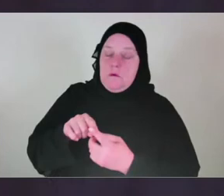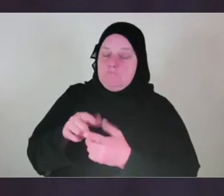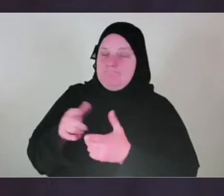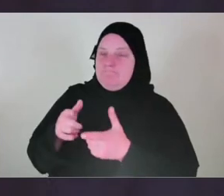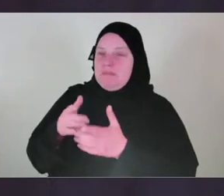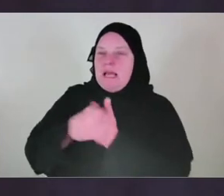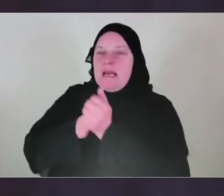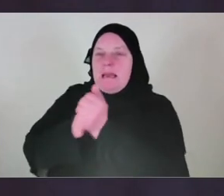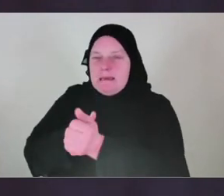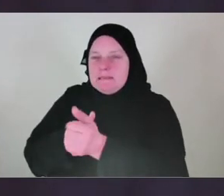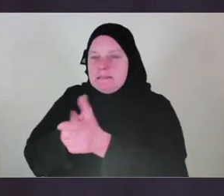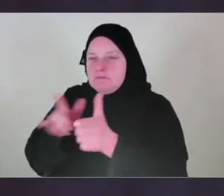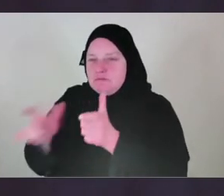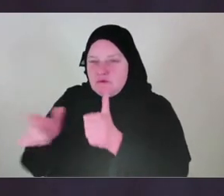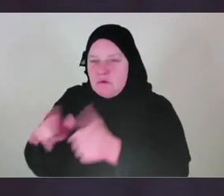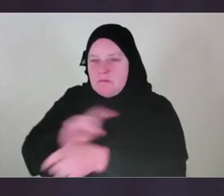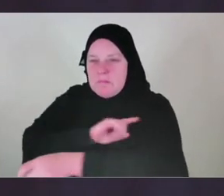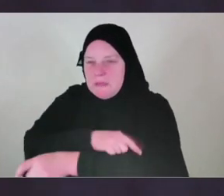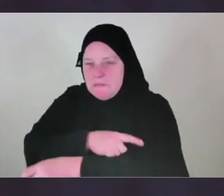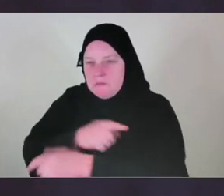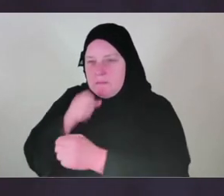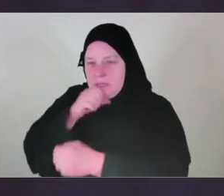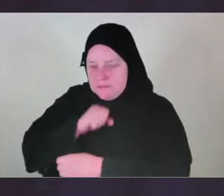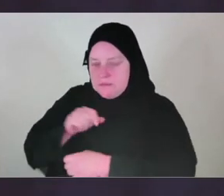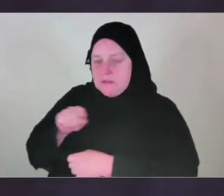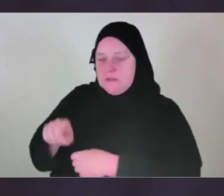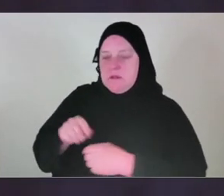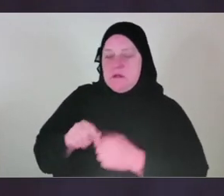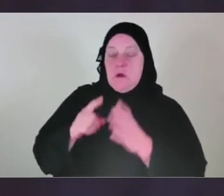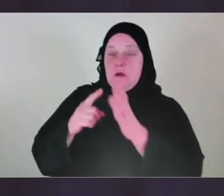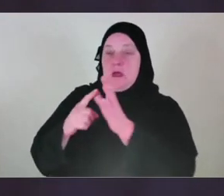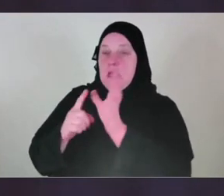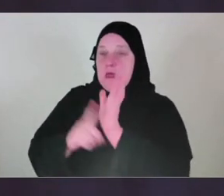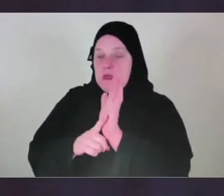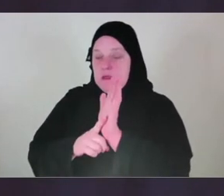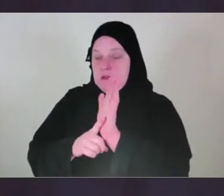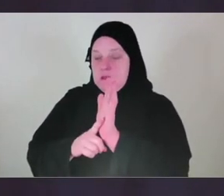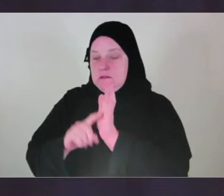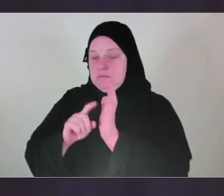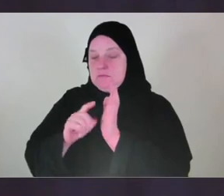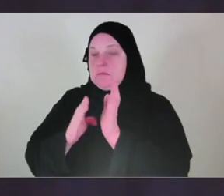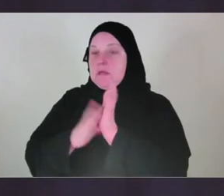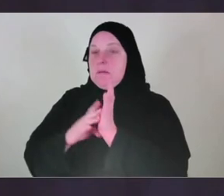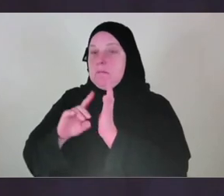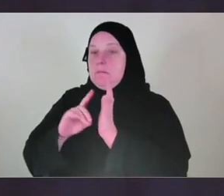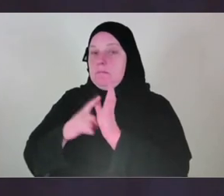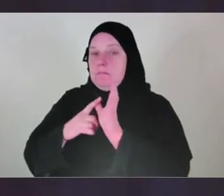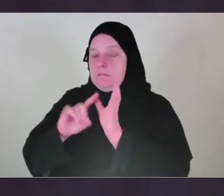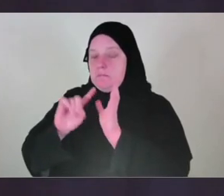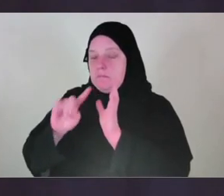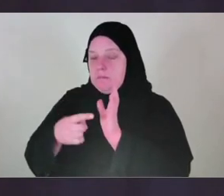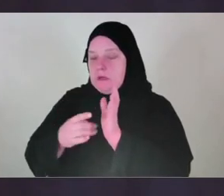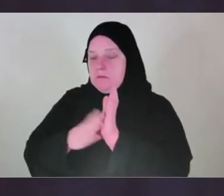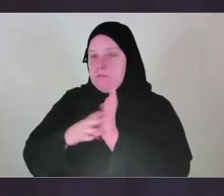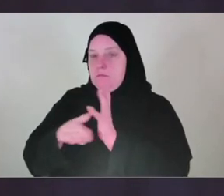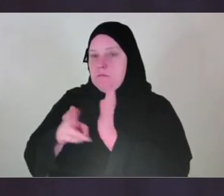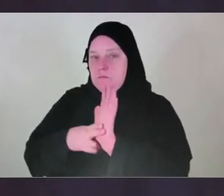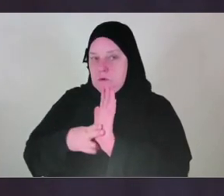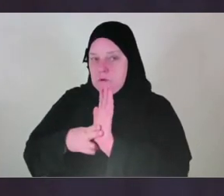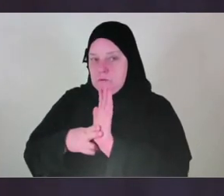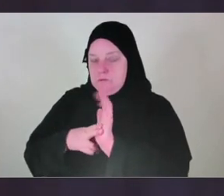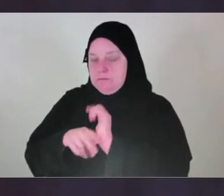So here the imam is saying that, to let you know that an imam is from a purified womb, not just